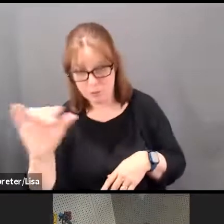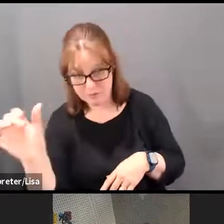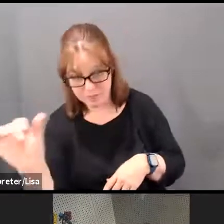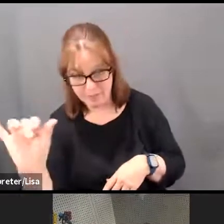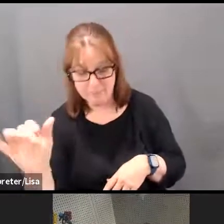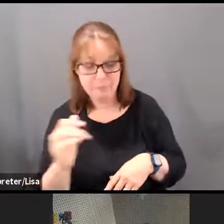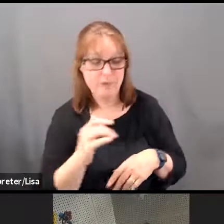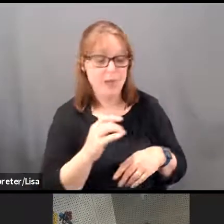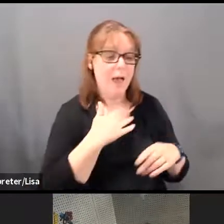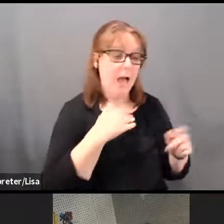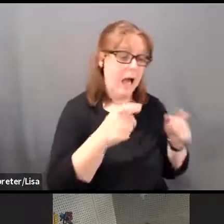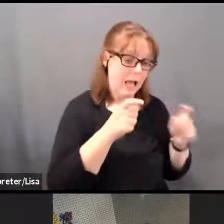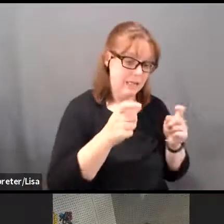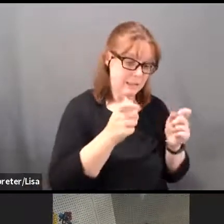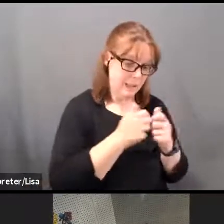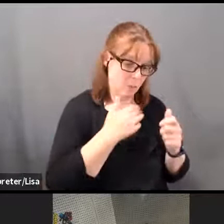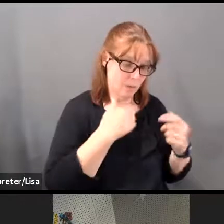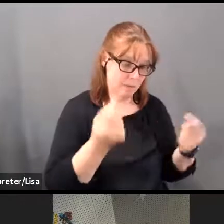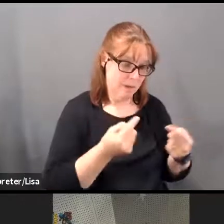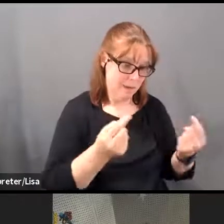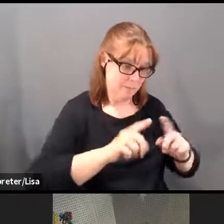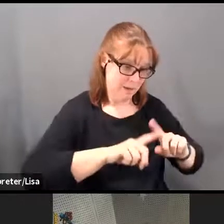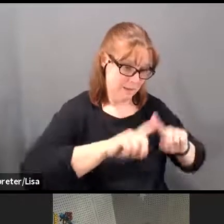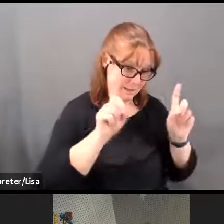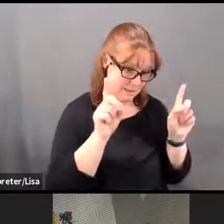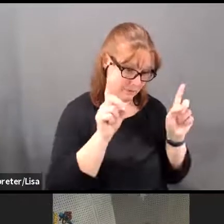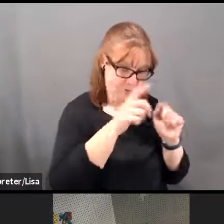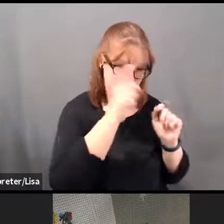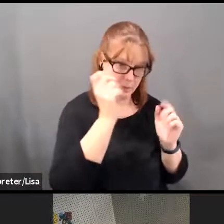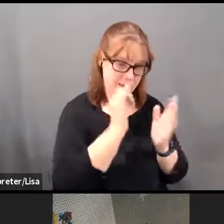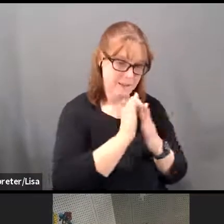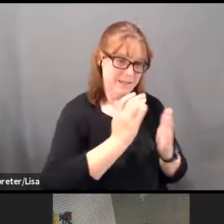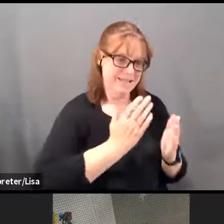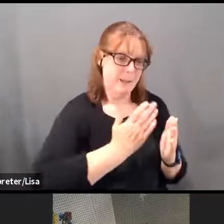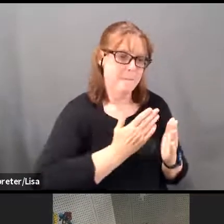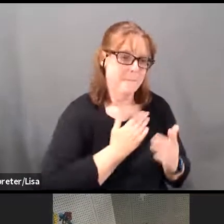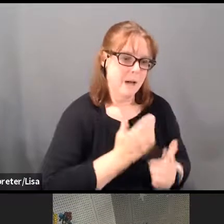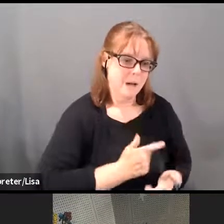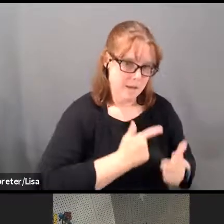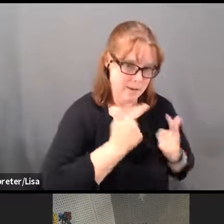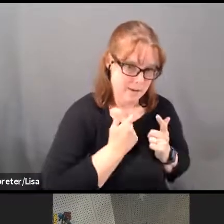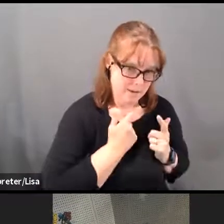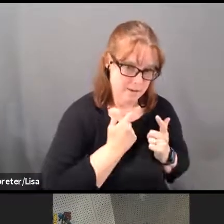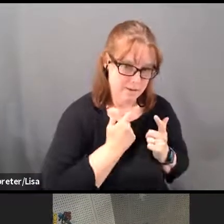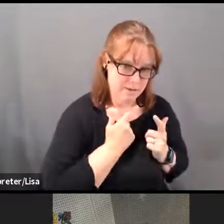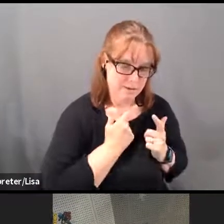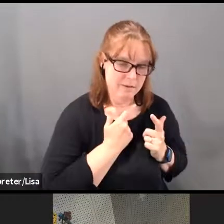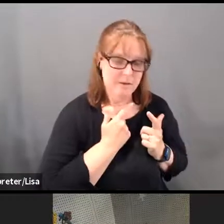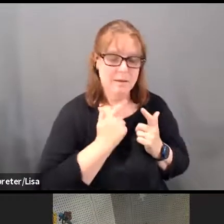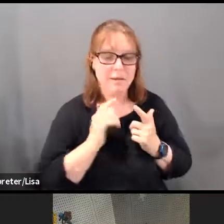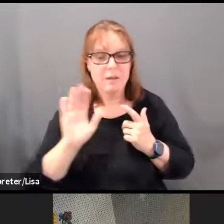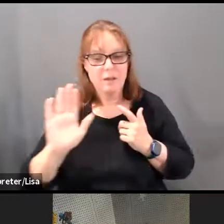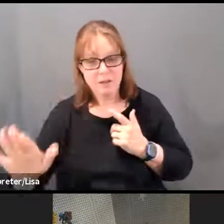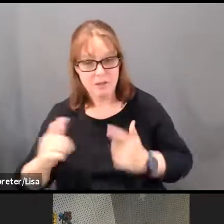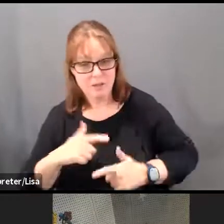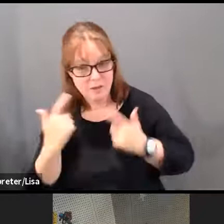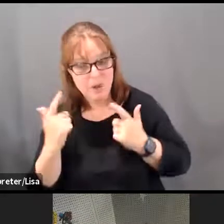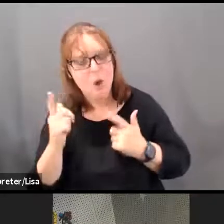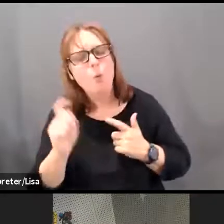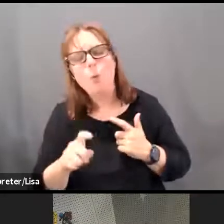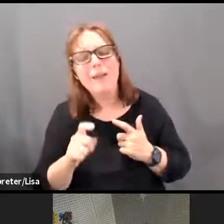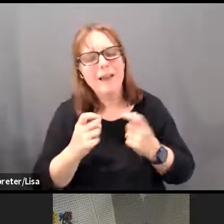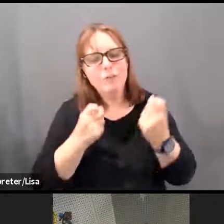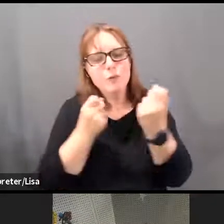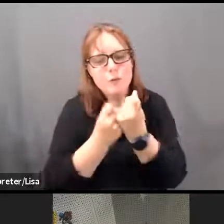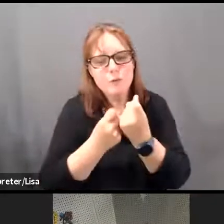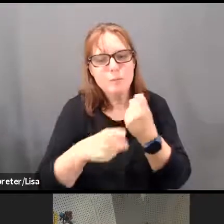with my pain a little bit differently than you did, though, because that was my journey. And I think recognizing, one, we have to support each other, accept that, hey, this was a